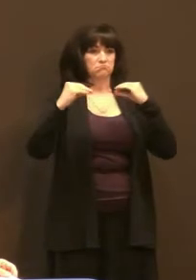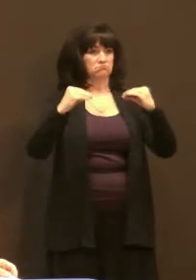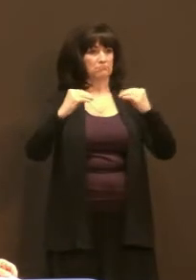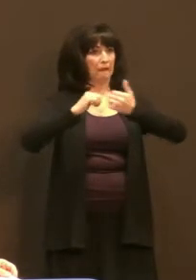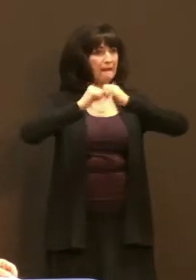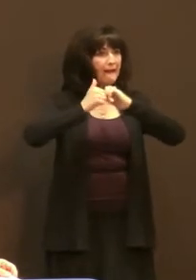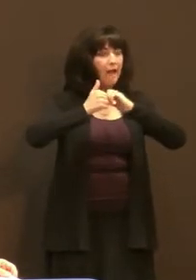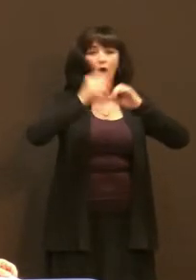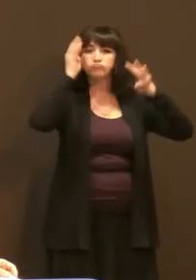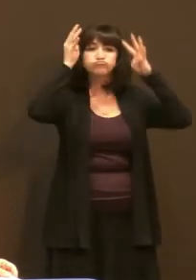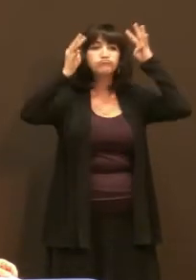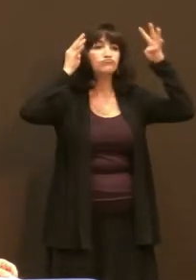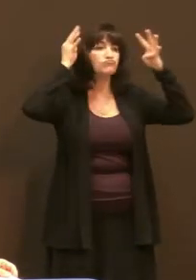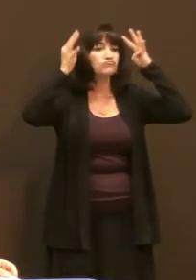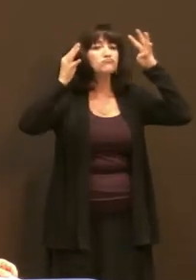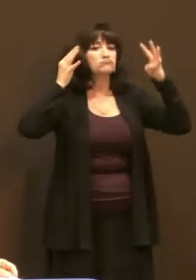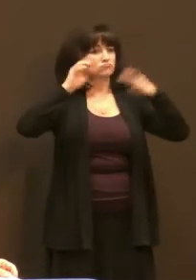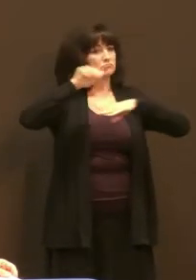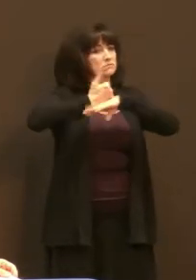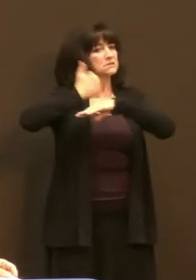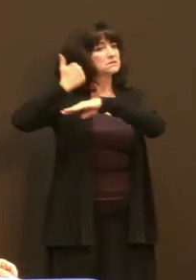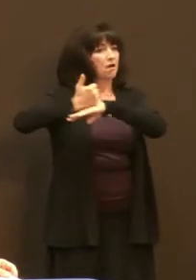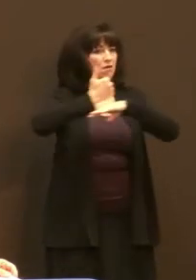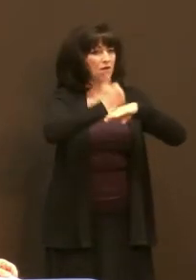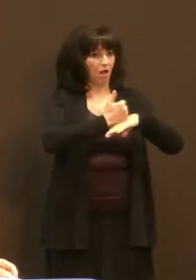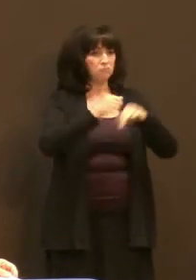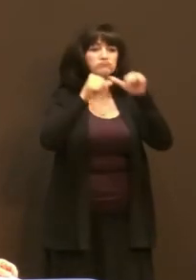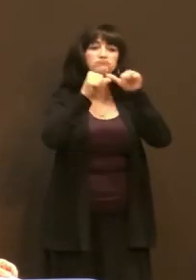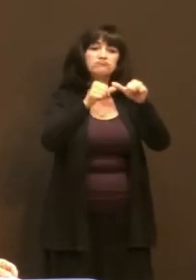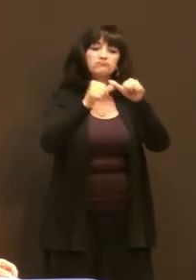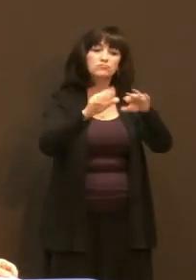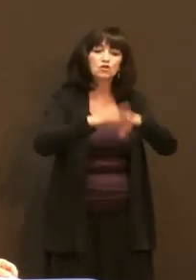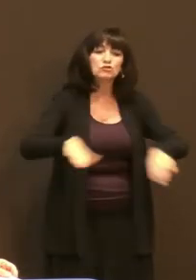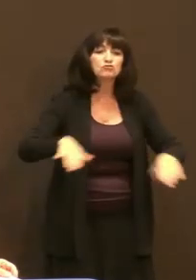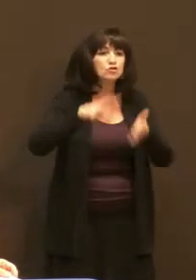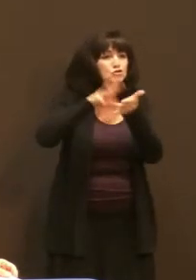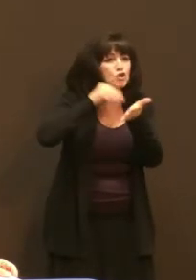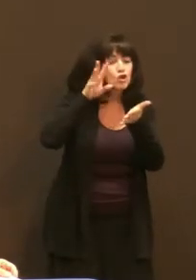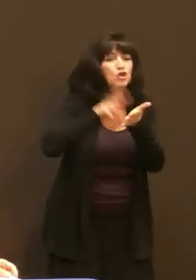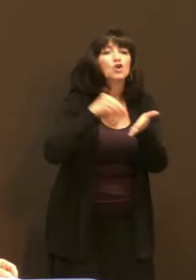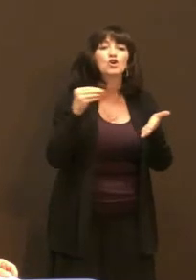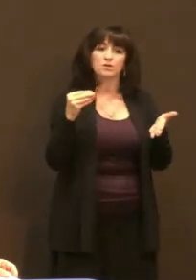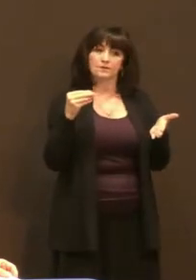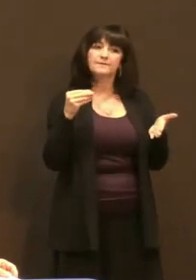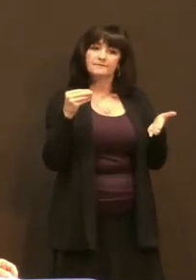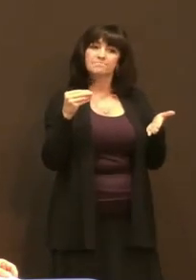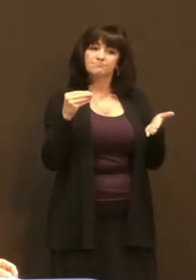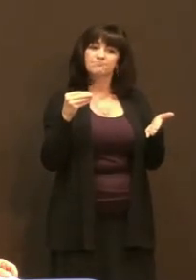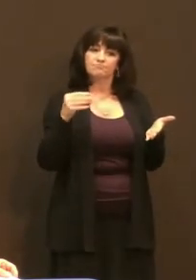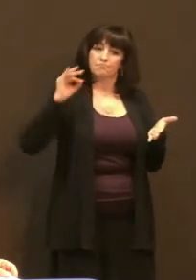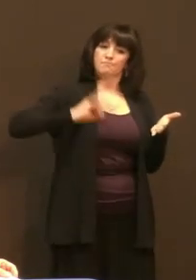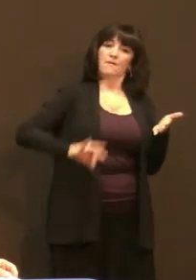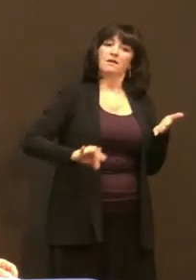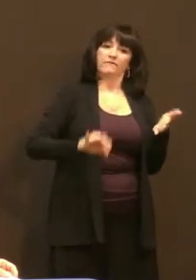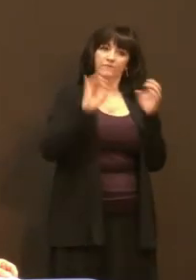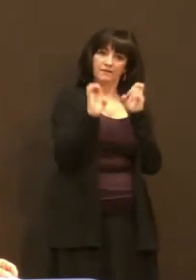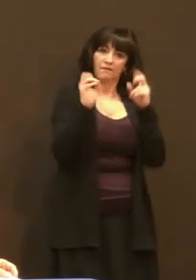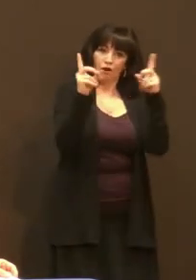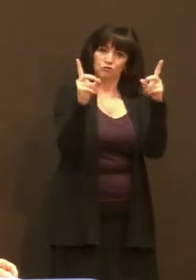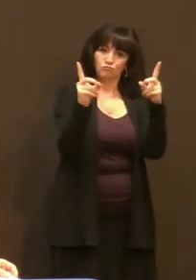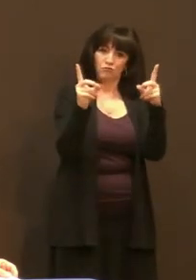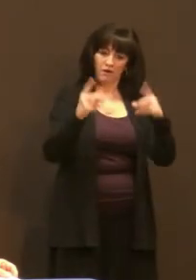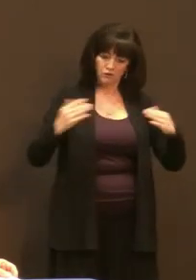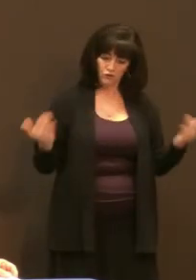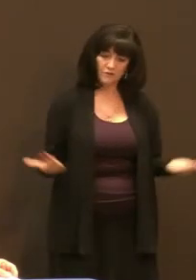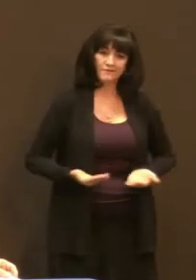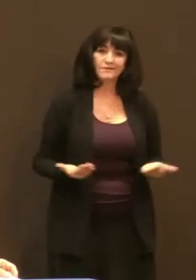for the students and children, and we really want them to get the most out of the last couple weeks